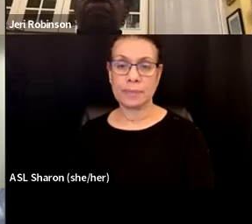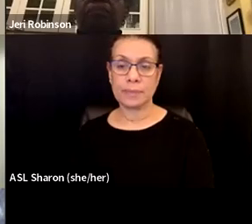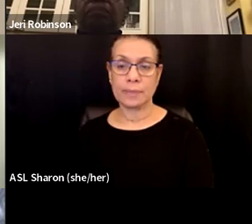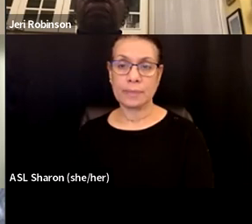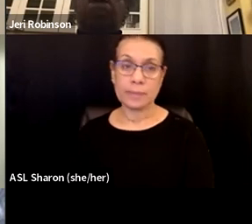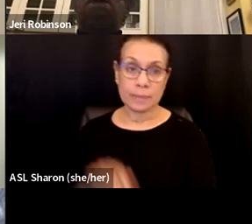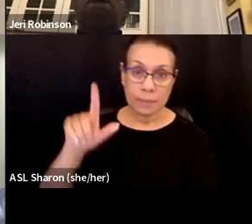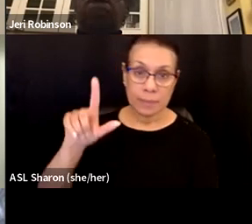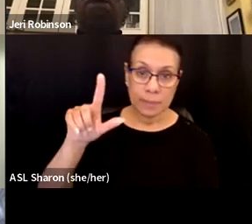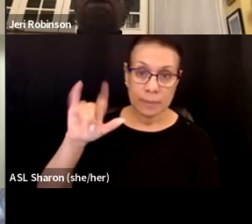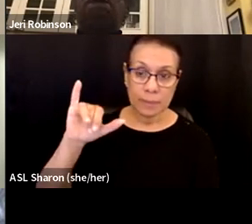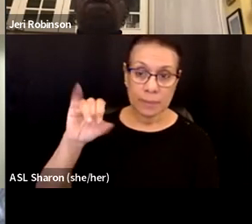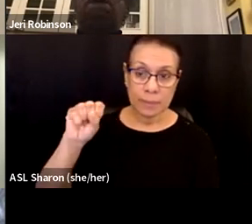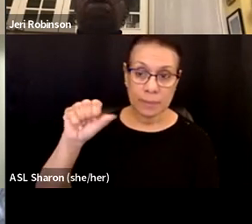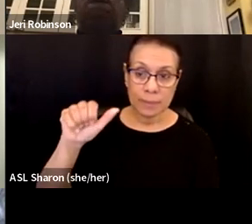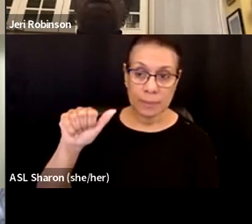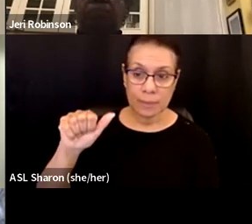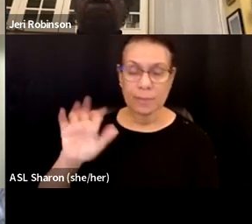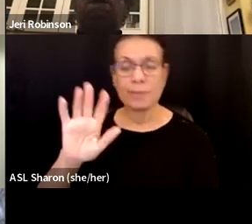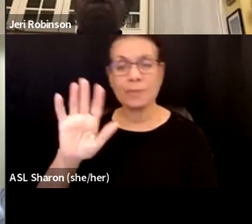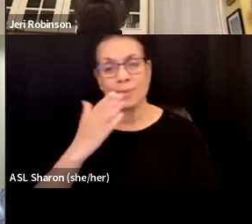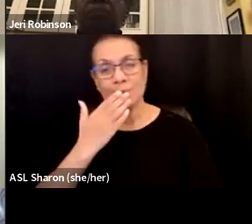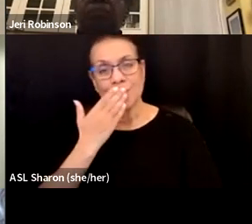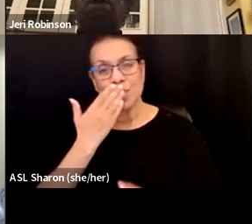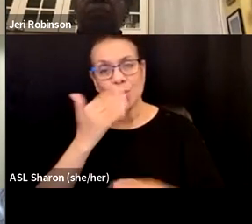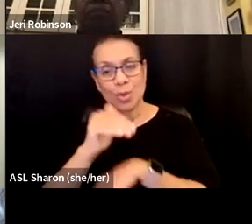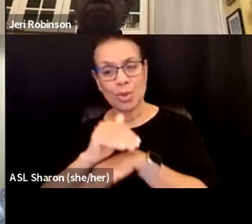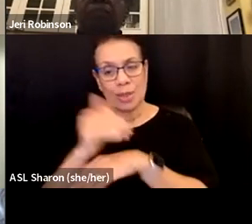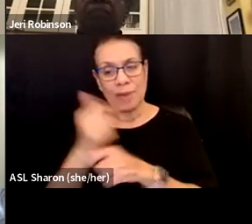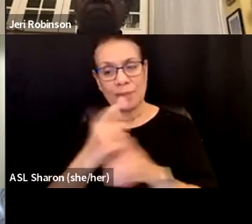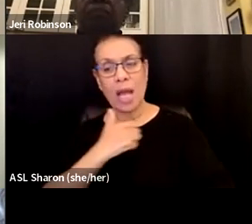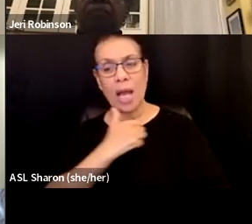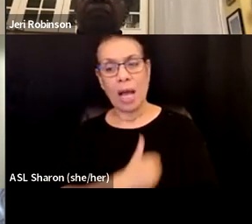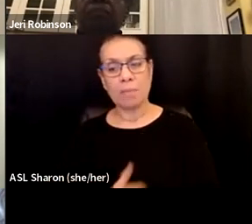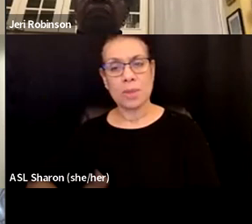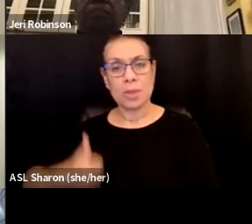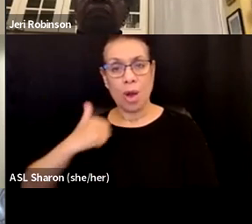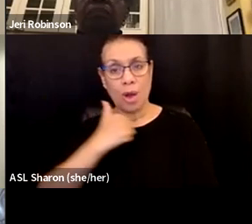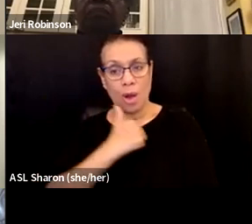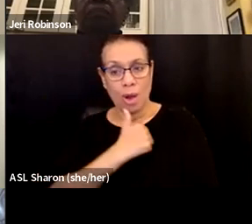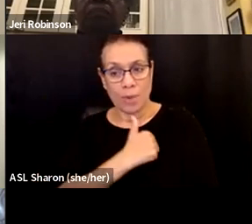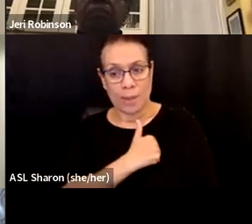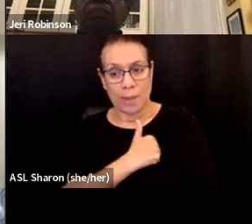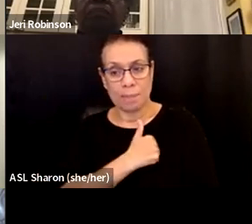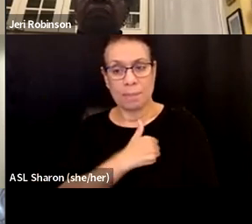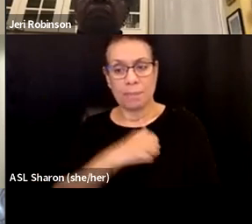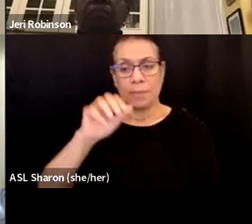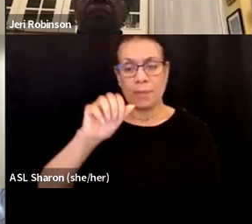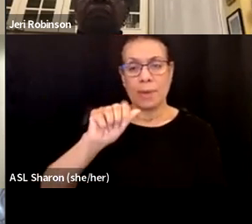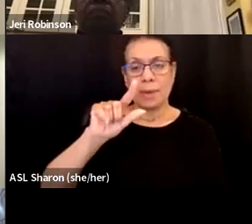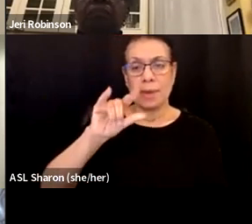lisa robinson hi good evening everyone i apologize my name is alyssa